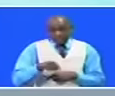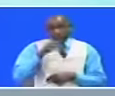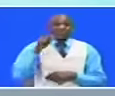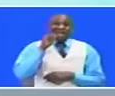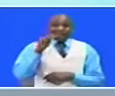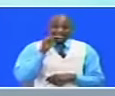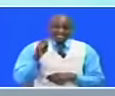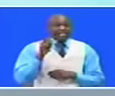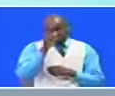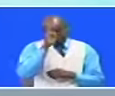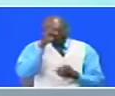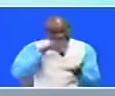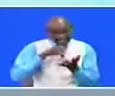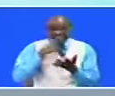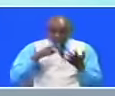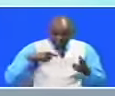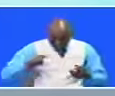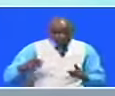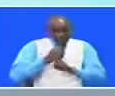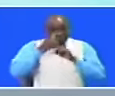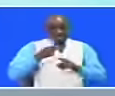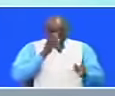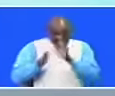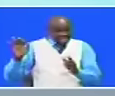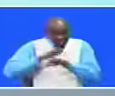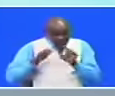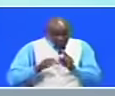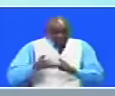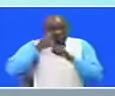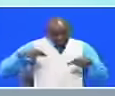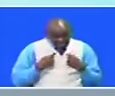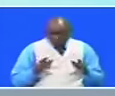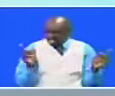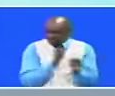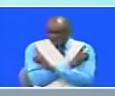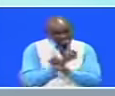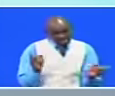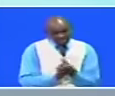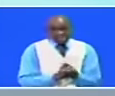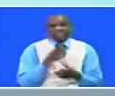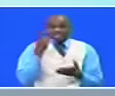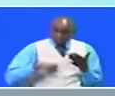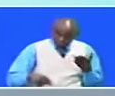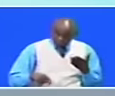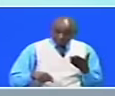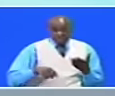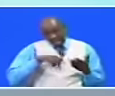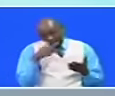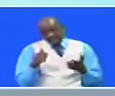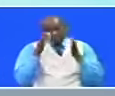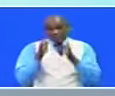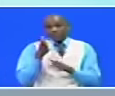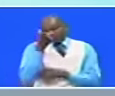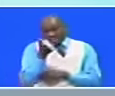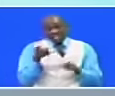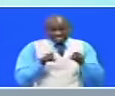Kabete police station denying that he may have stage-managed his disappearance. Even as that took place, yet another aspirant within